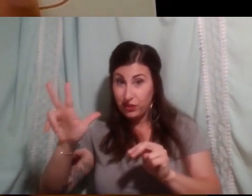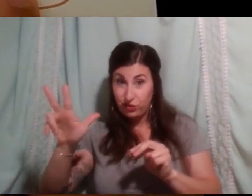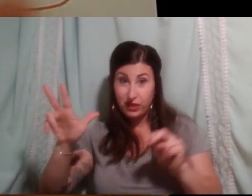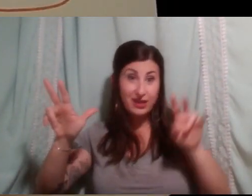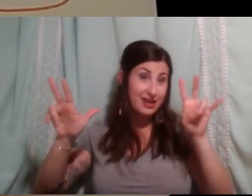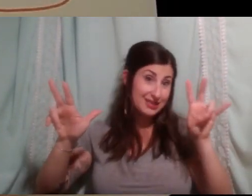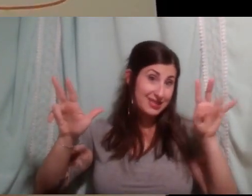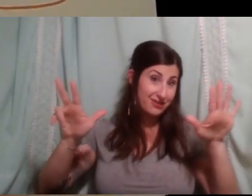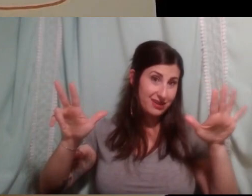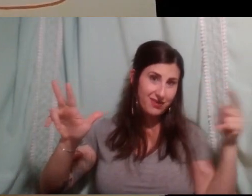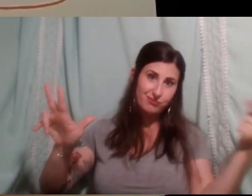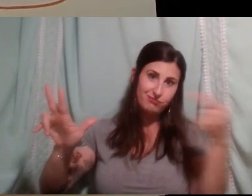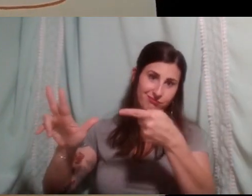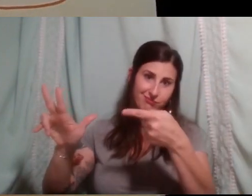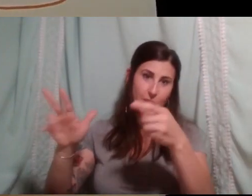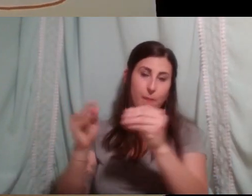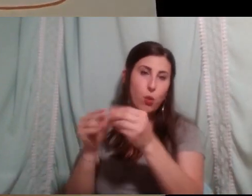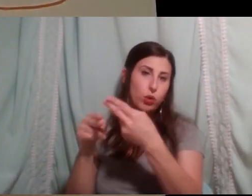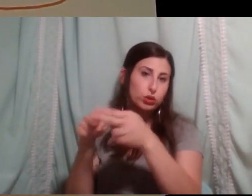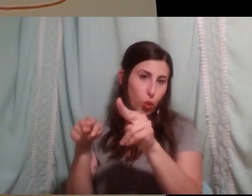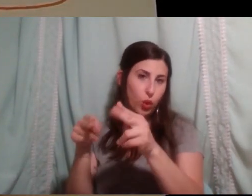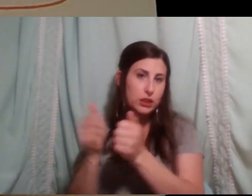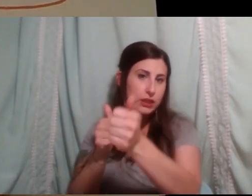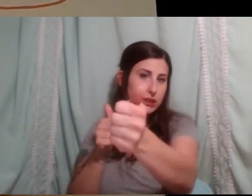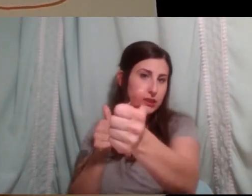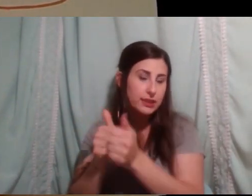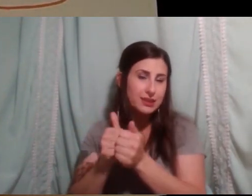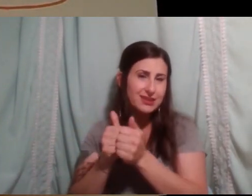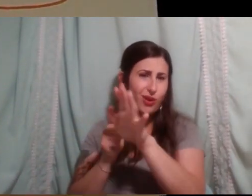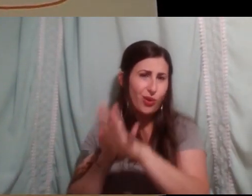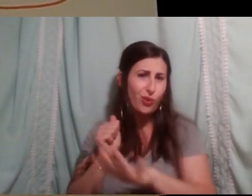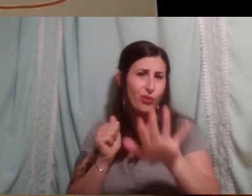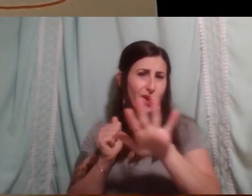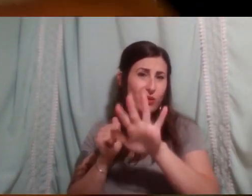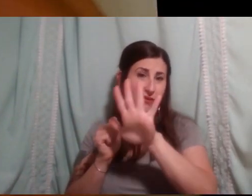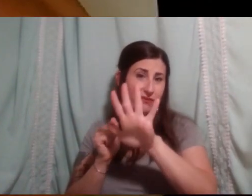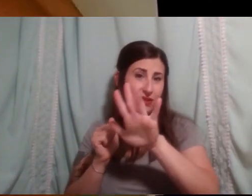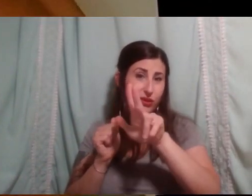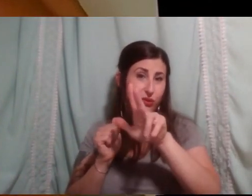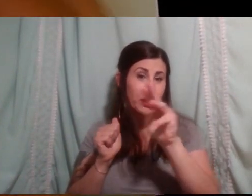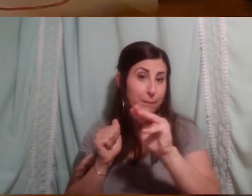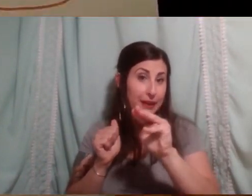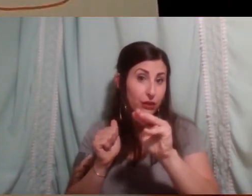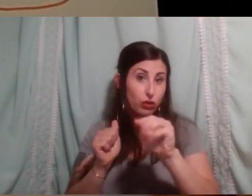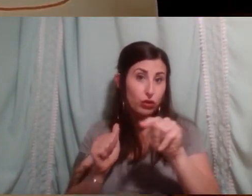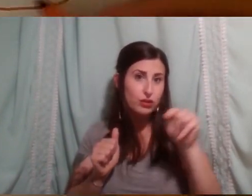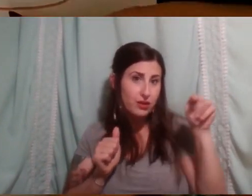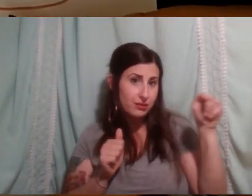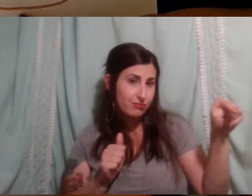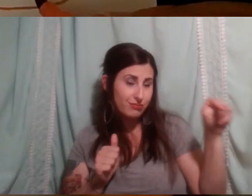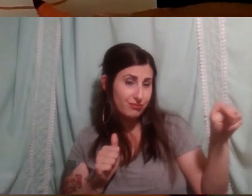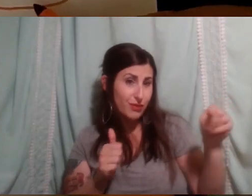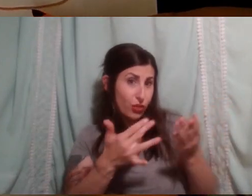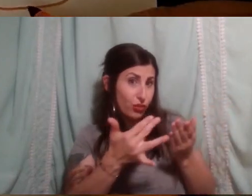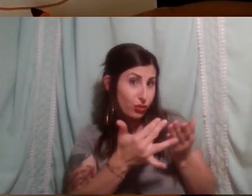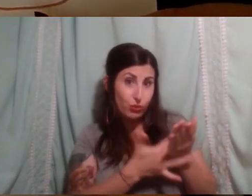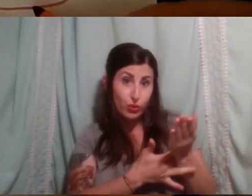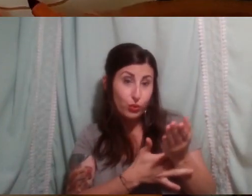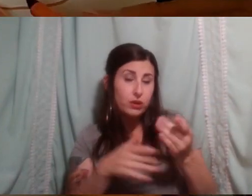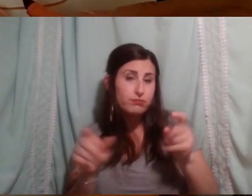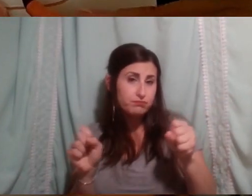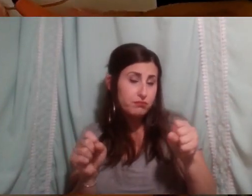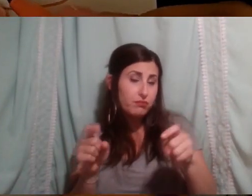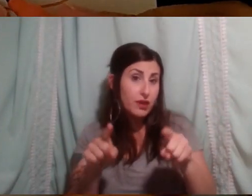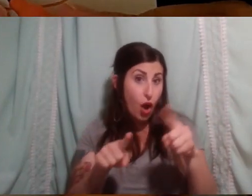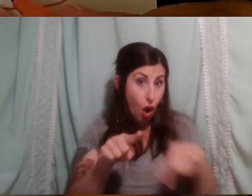53, 75. Through the pond is a shorter distance. It's approximately 53 meters, while through the